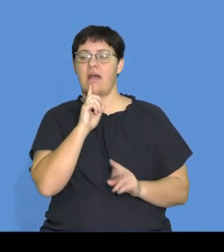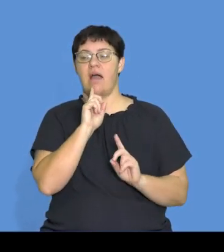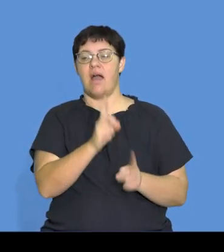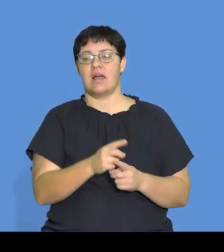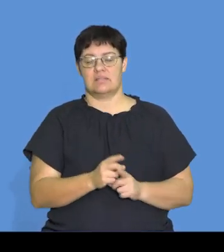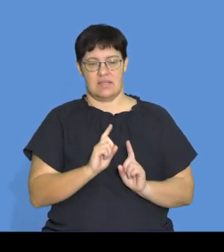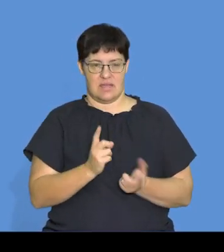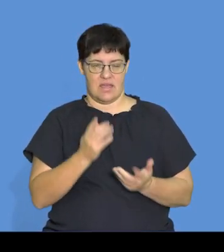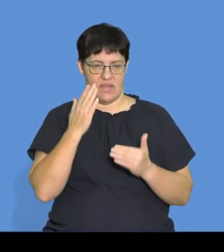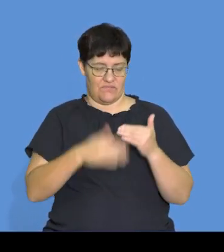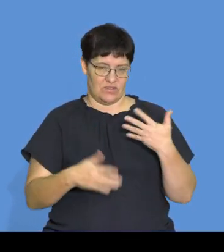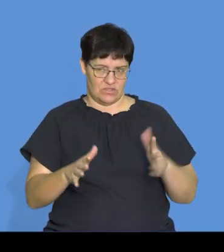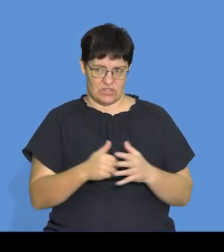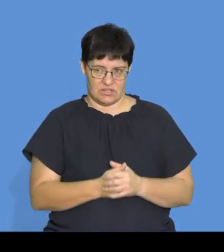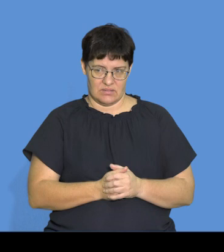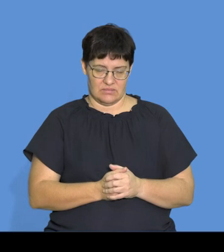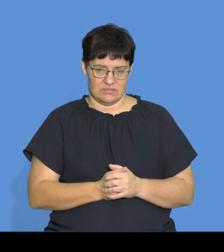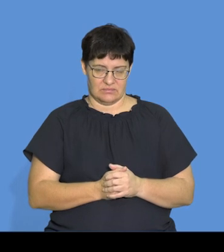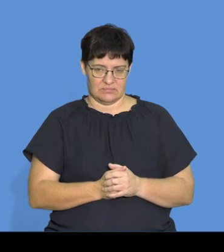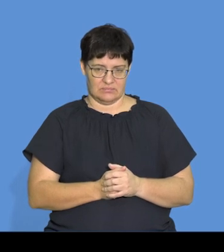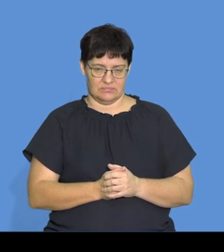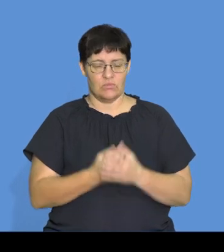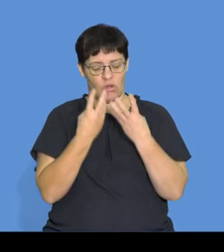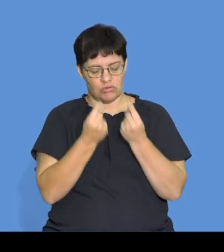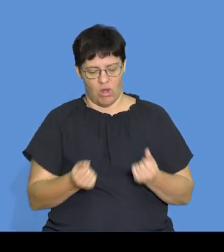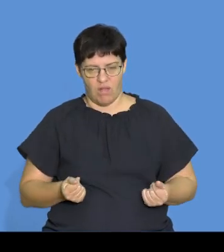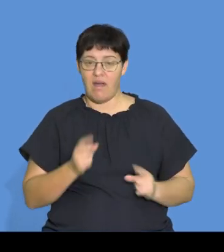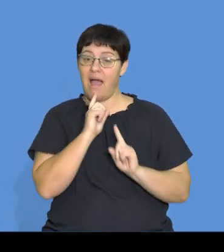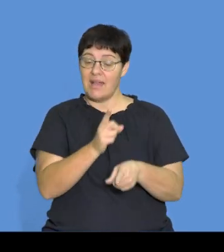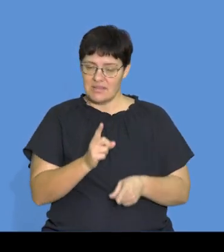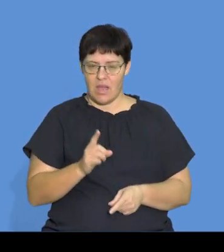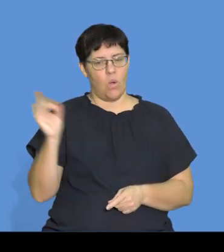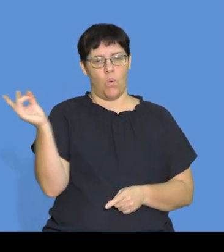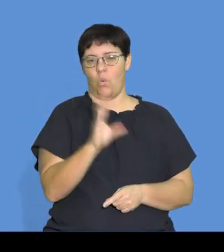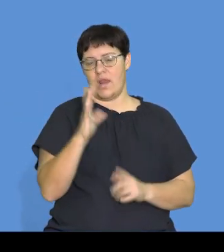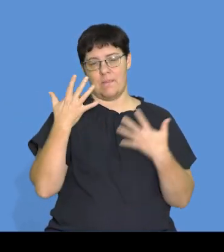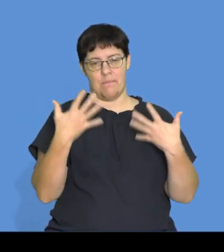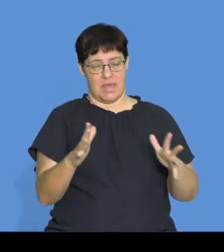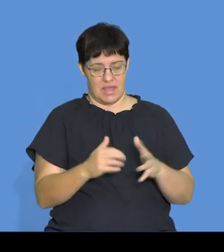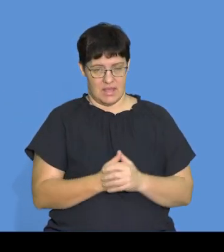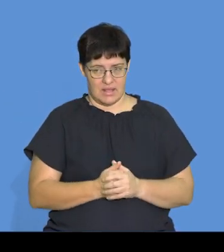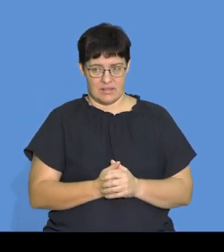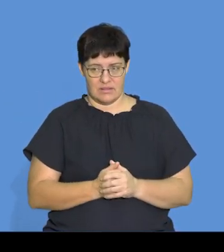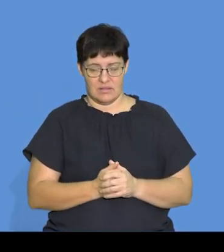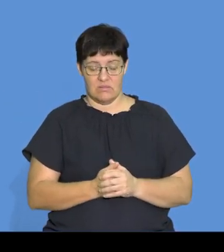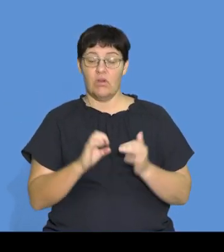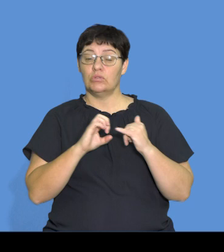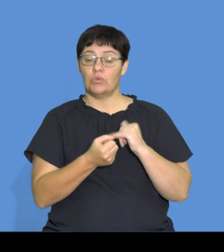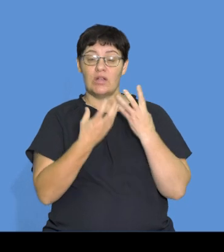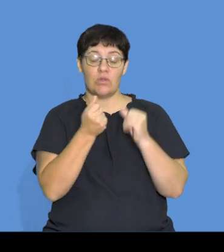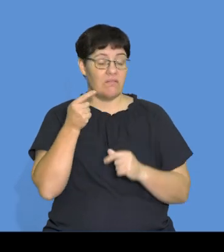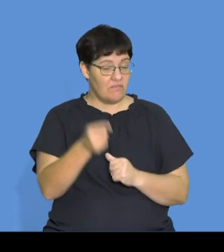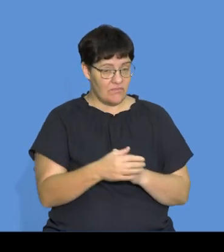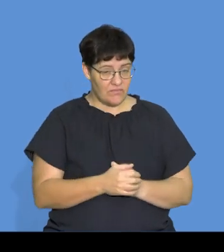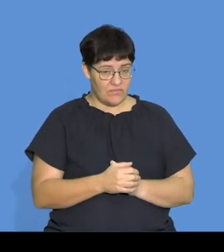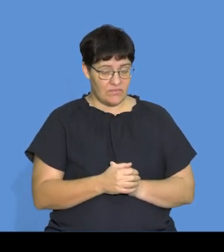one answer or one solution when you are trying to solve this particular question. So if we try and solve this, which I will